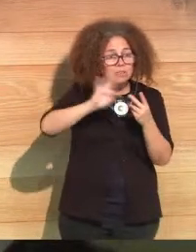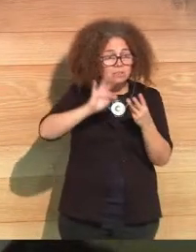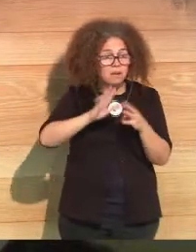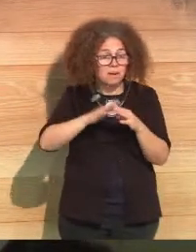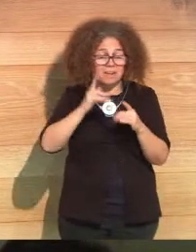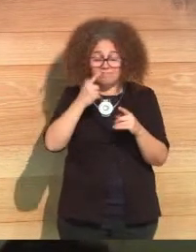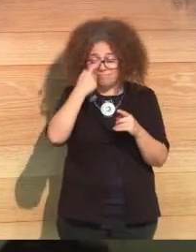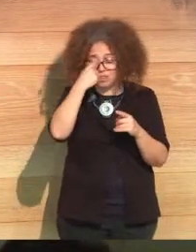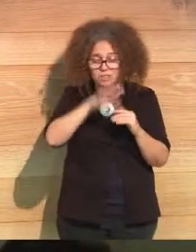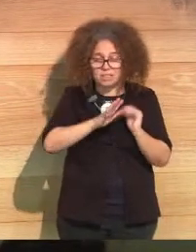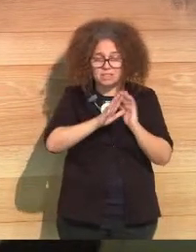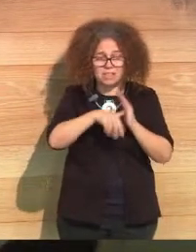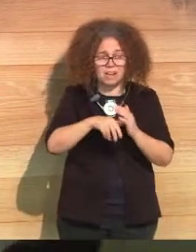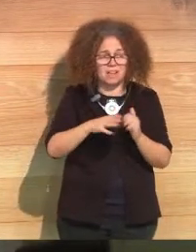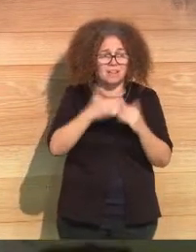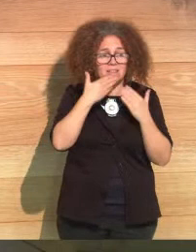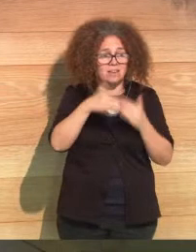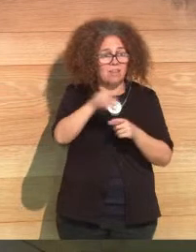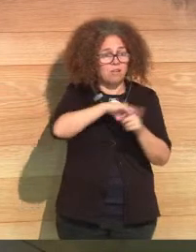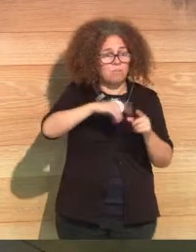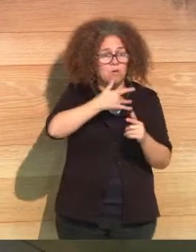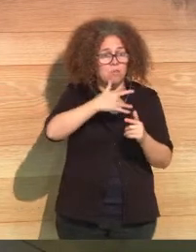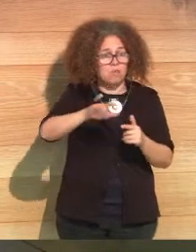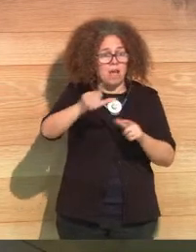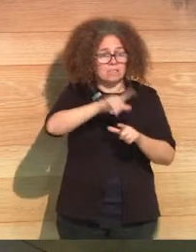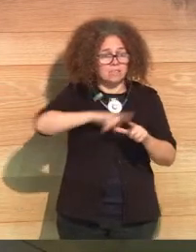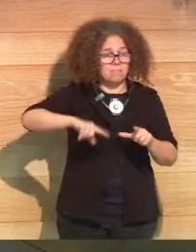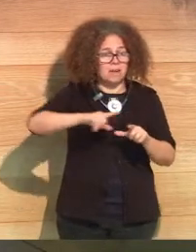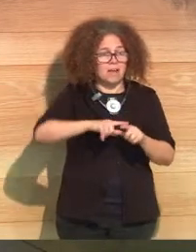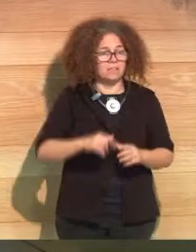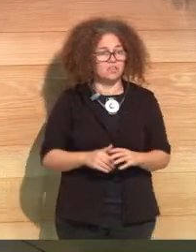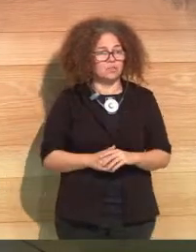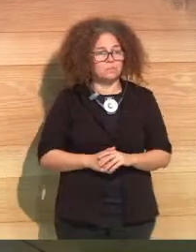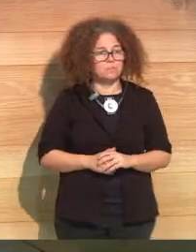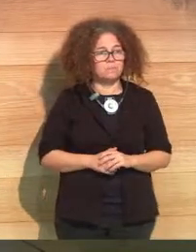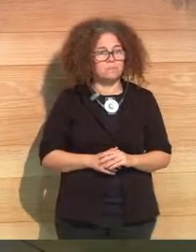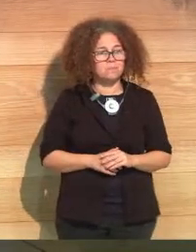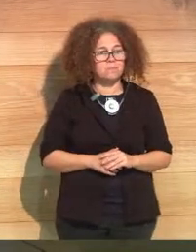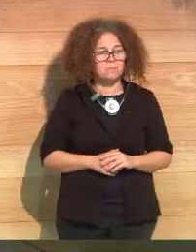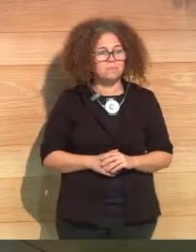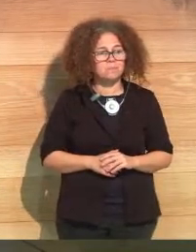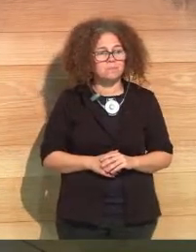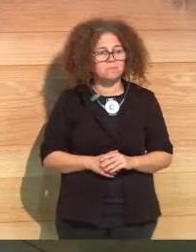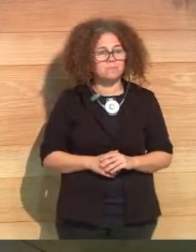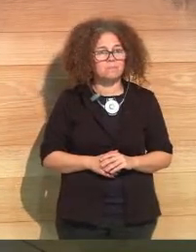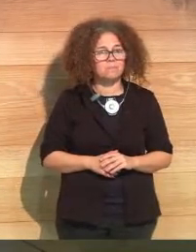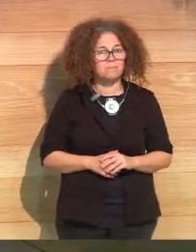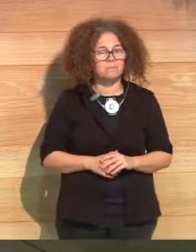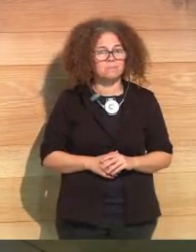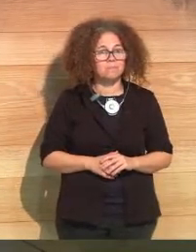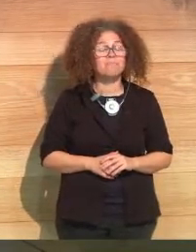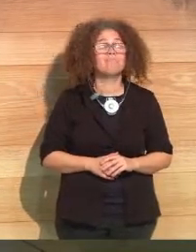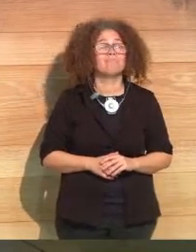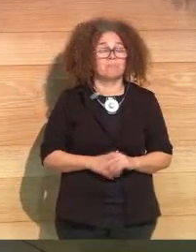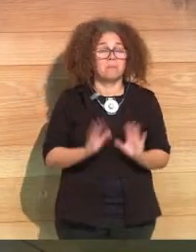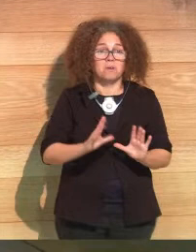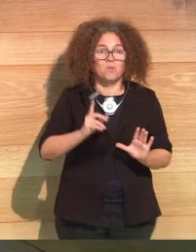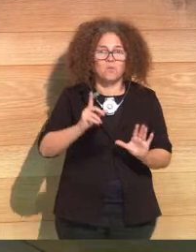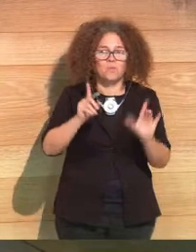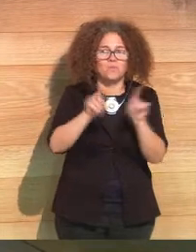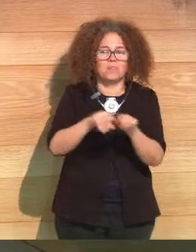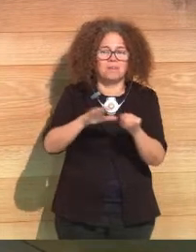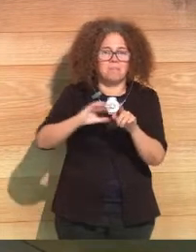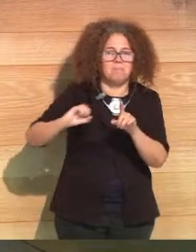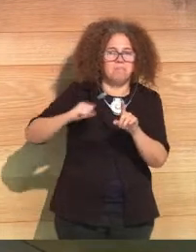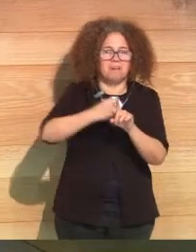space you left to us. We put ourselves a lot of pressure because we wanted everyone to be